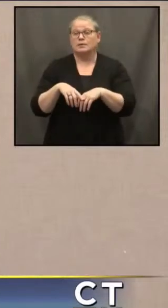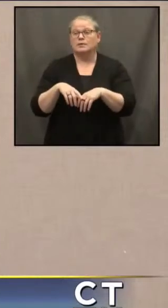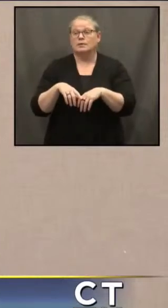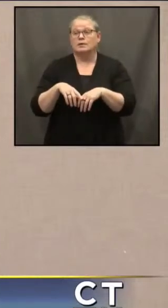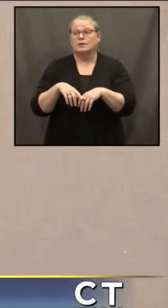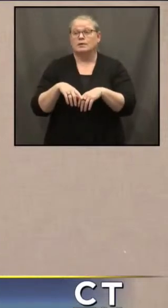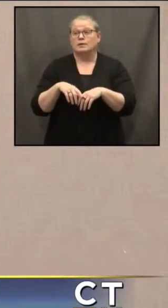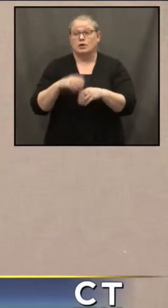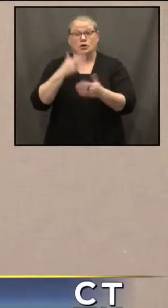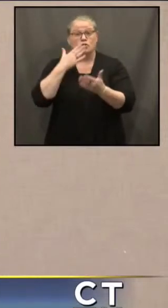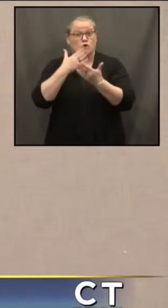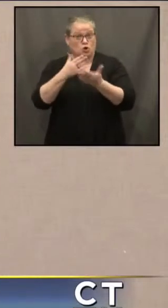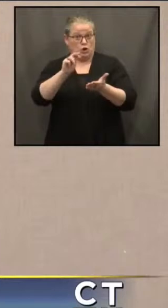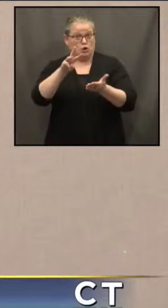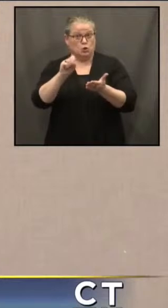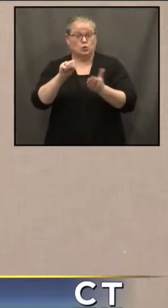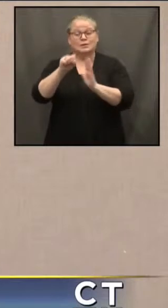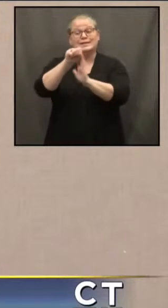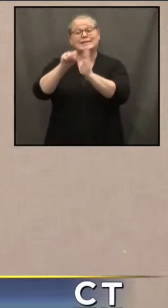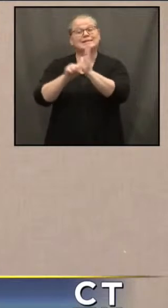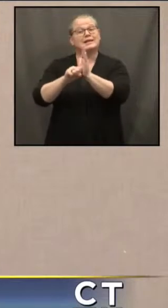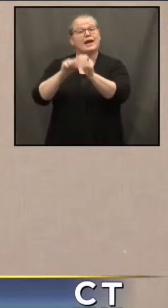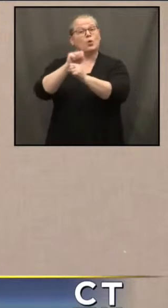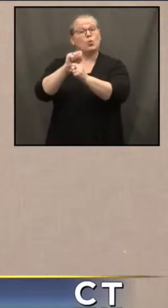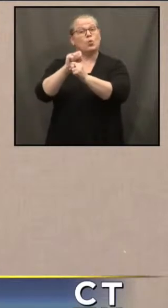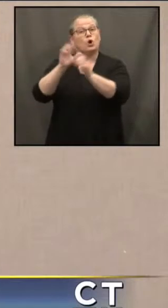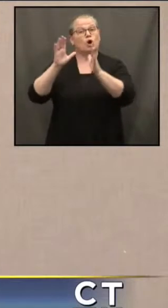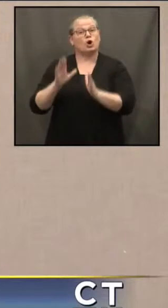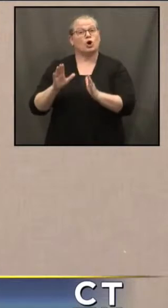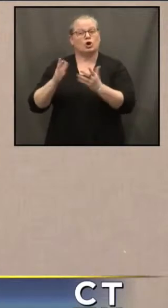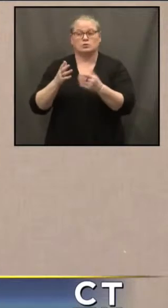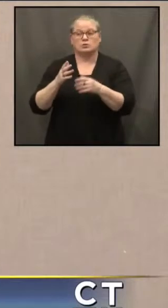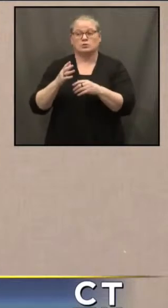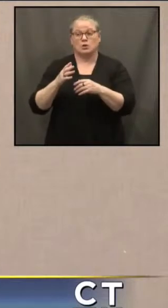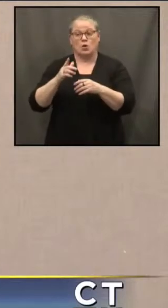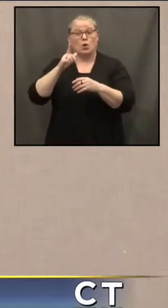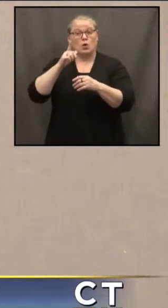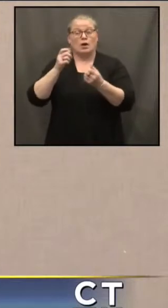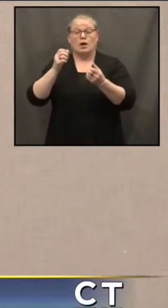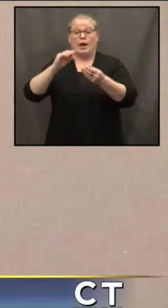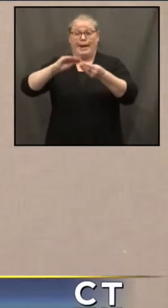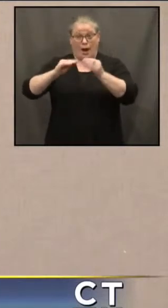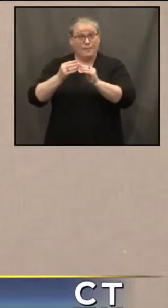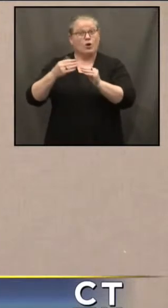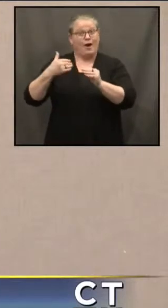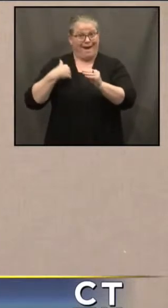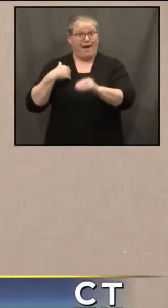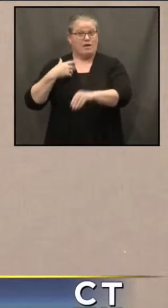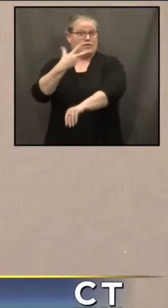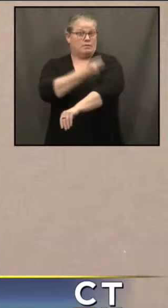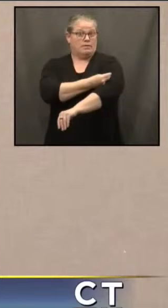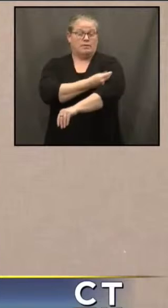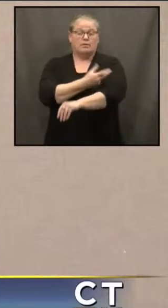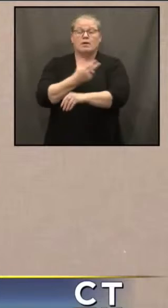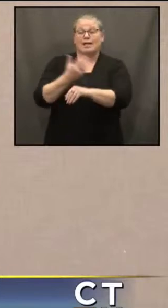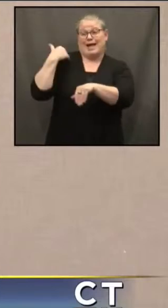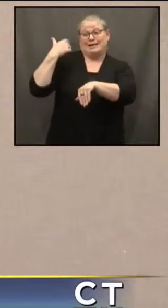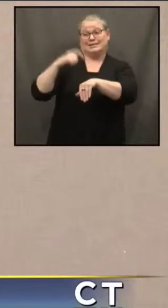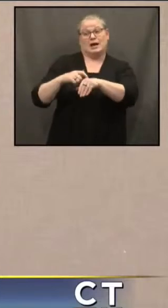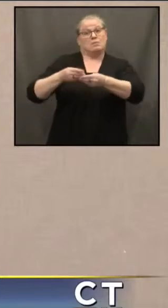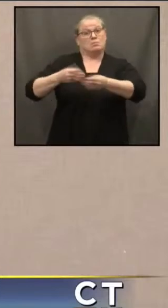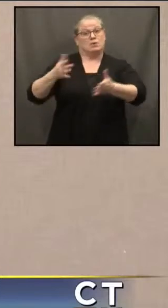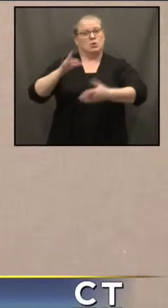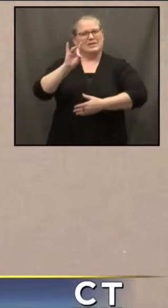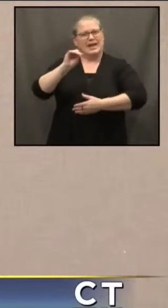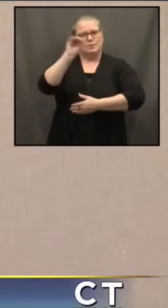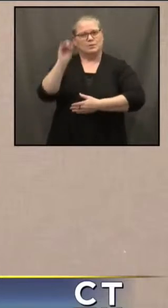the percentage of the state workforce that is fully vaccinated. So last time we released data, we were just over 80%, and now we're up